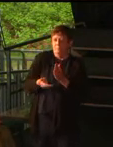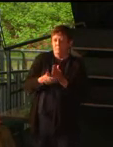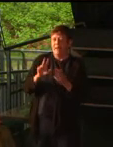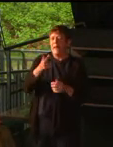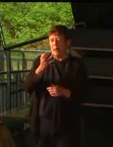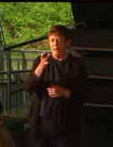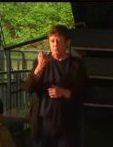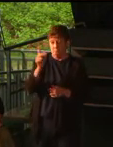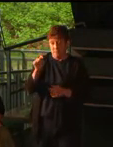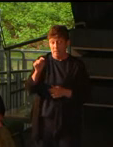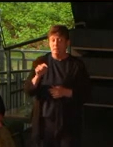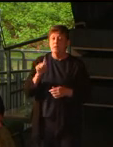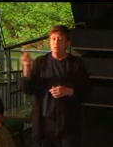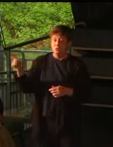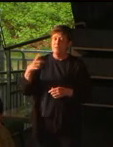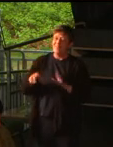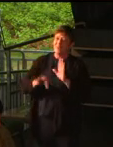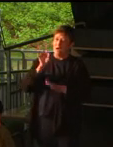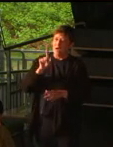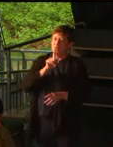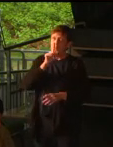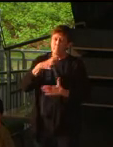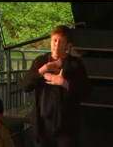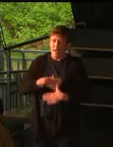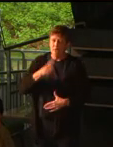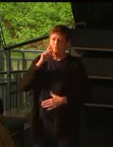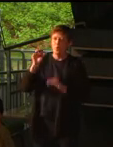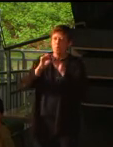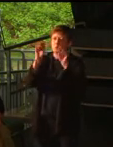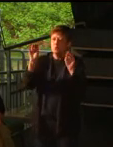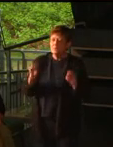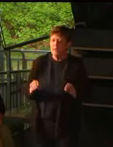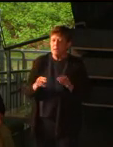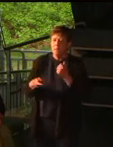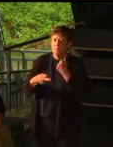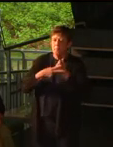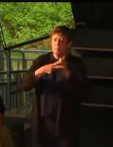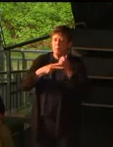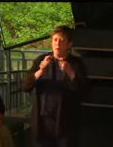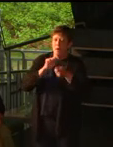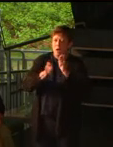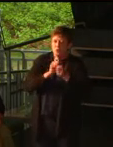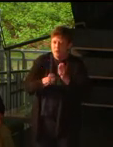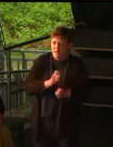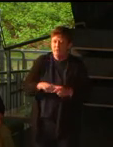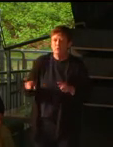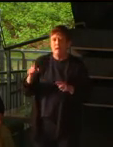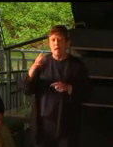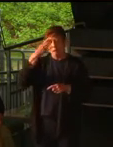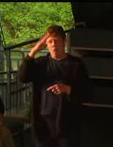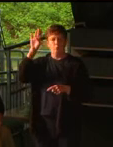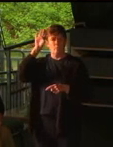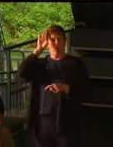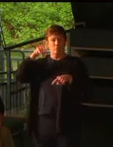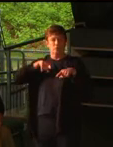her true passion for museum conservation and anthropology while studying at Bristol. She credits the college's